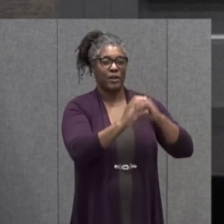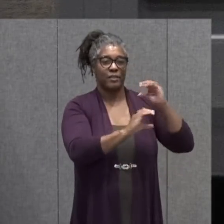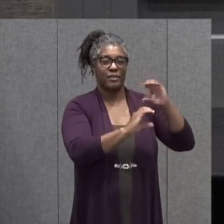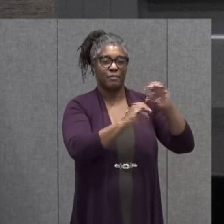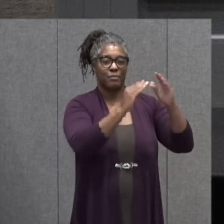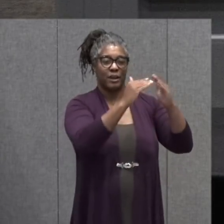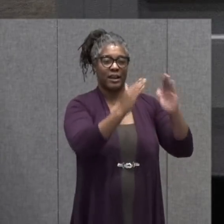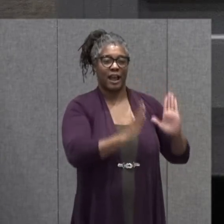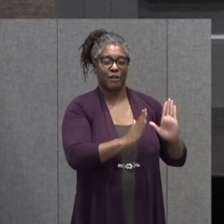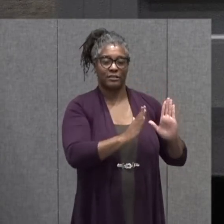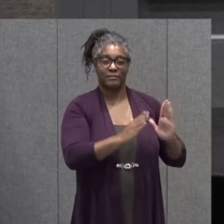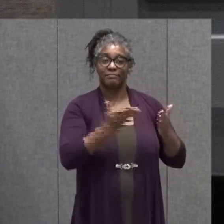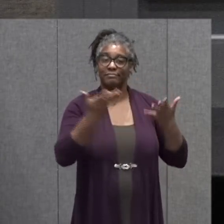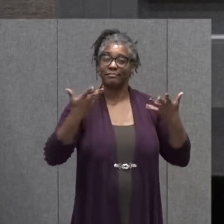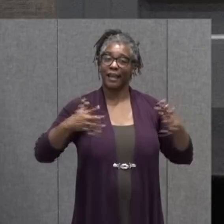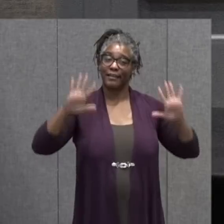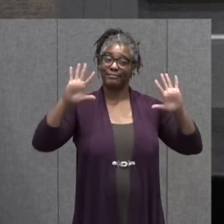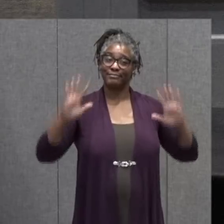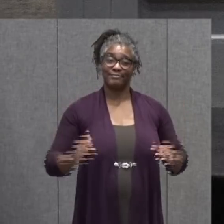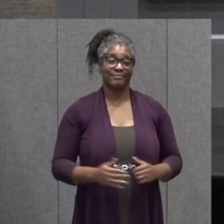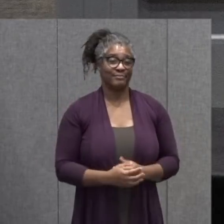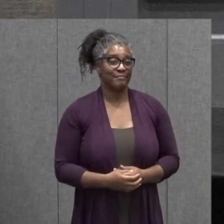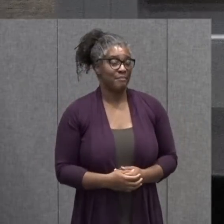The end.